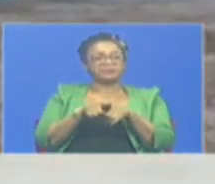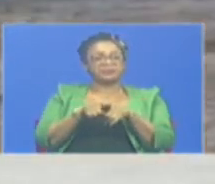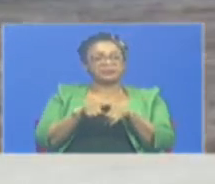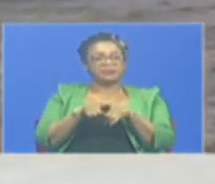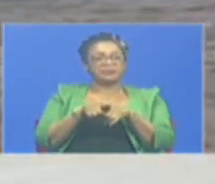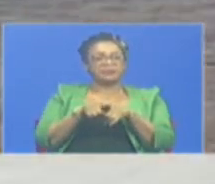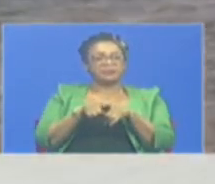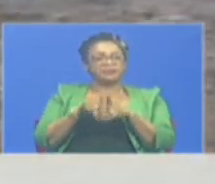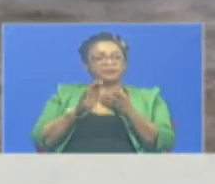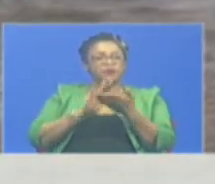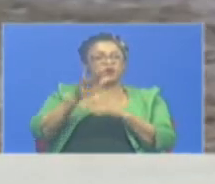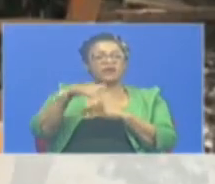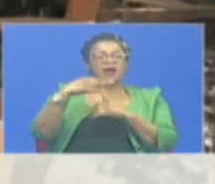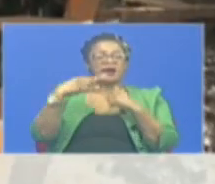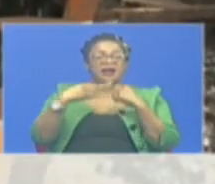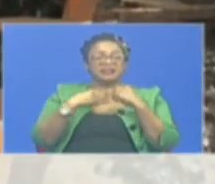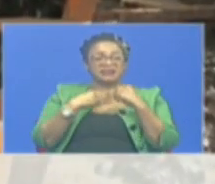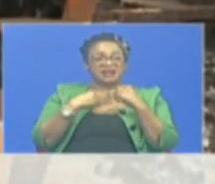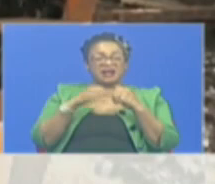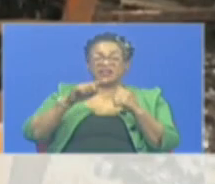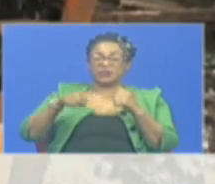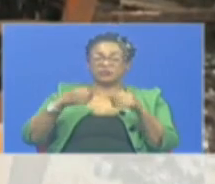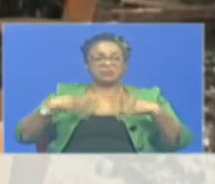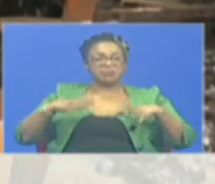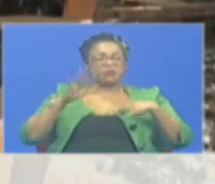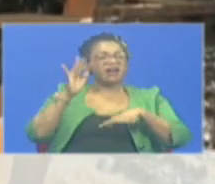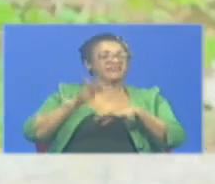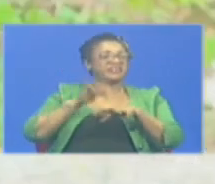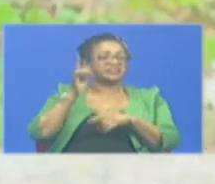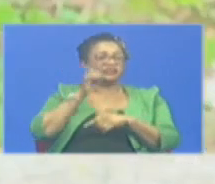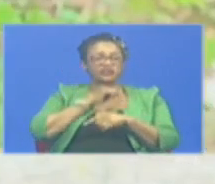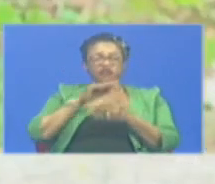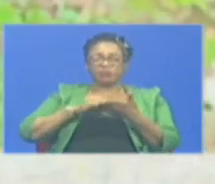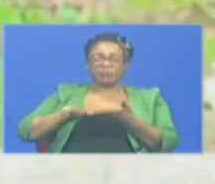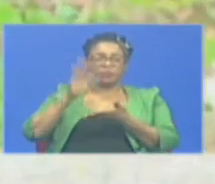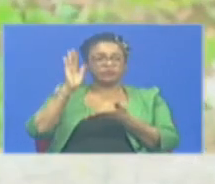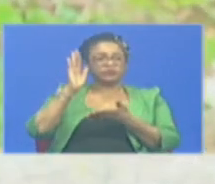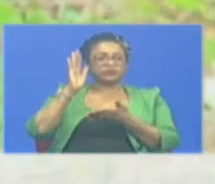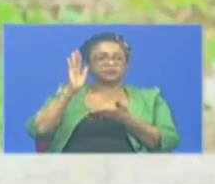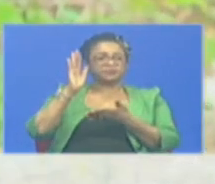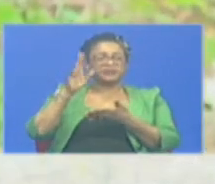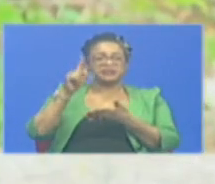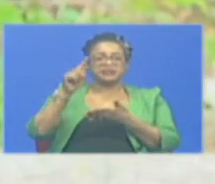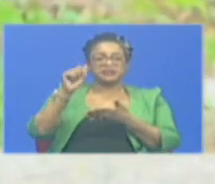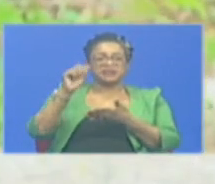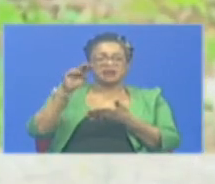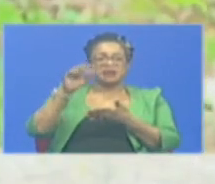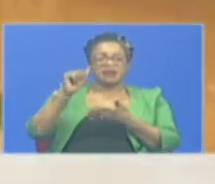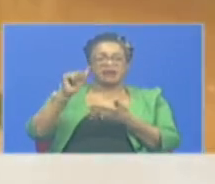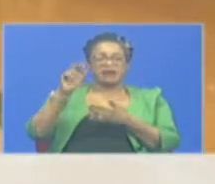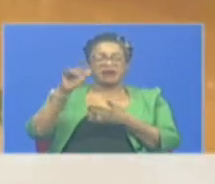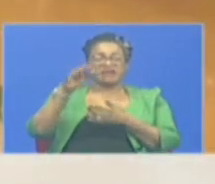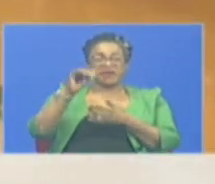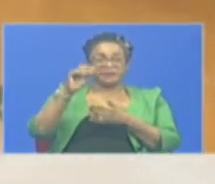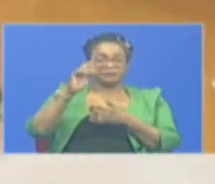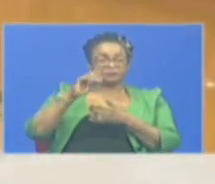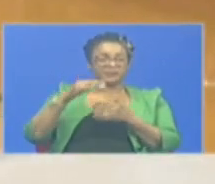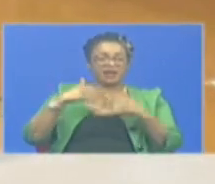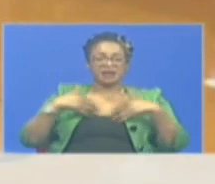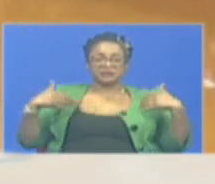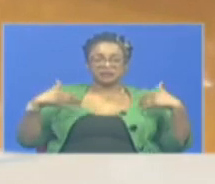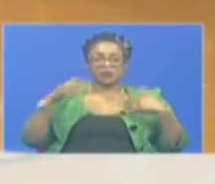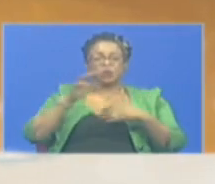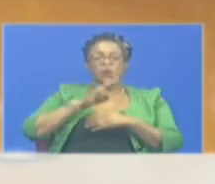Over 800,000 people have been affected, most of them in Tana River, Garissa, West Pokot,